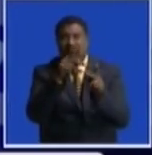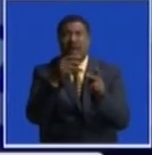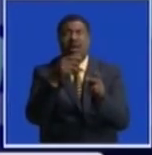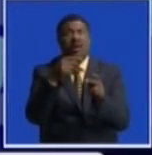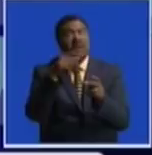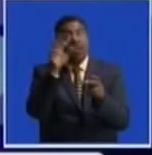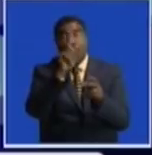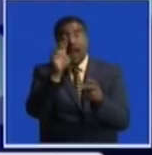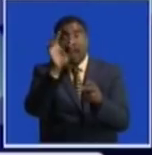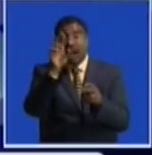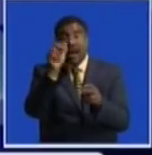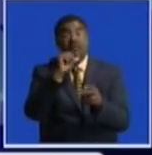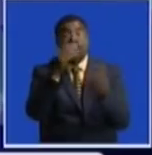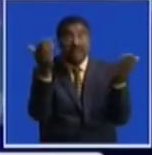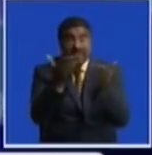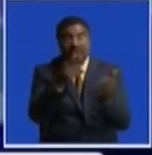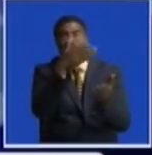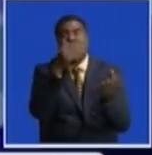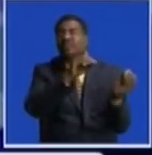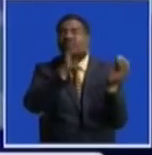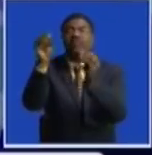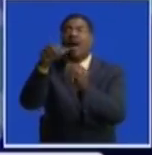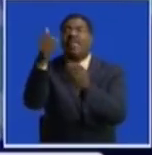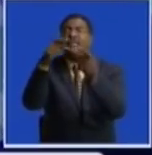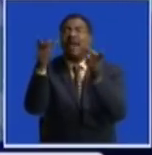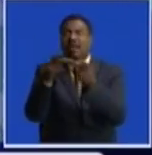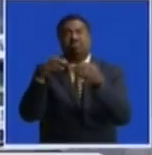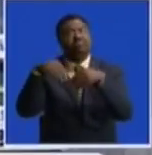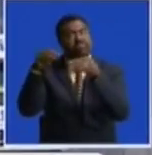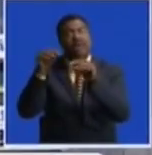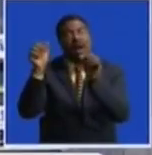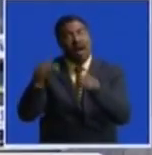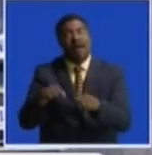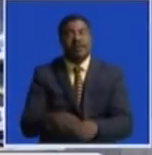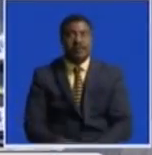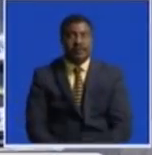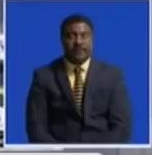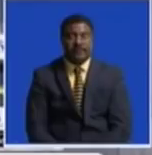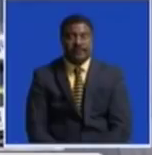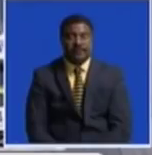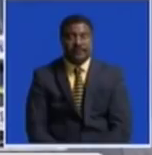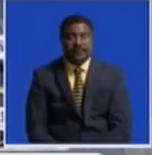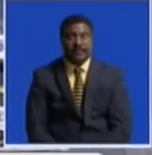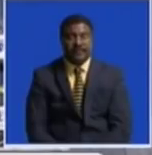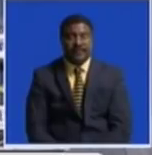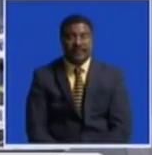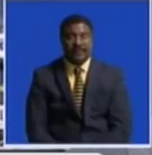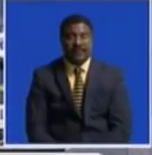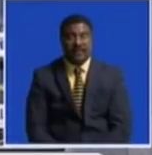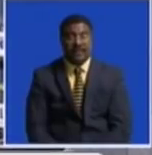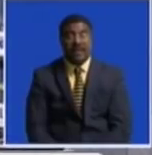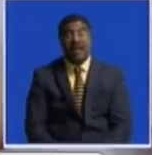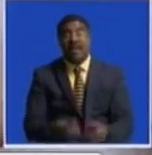FRA has no presence to buy maize. Details are in the following report. Of late, there have been concerns from